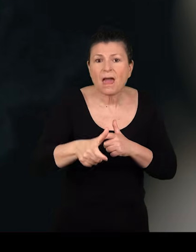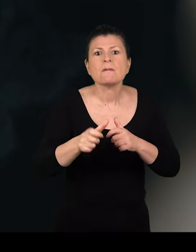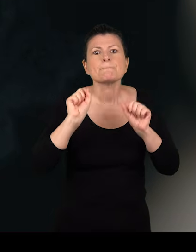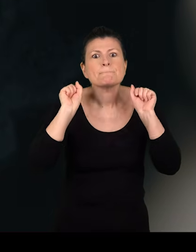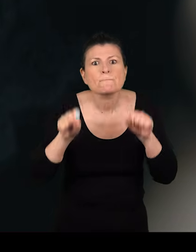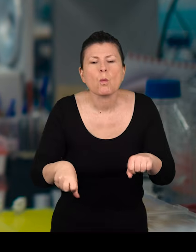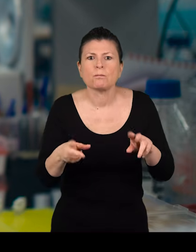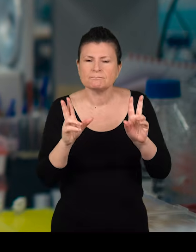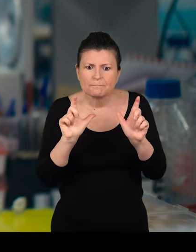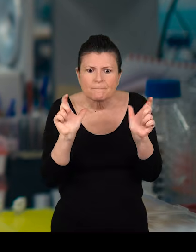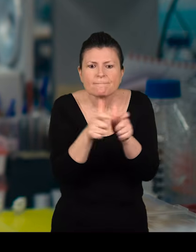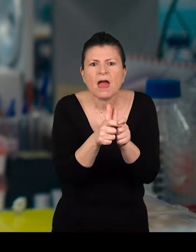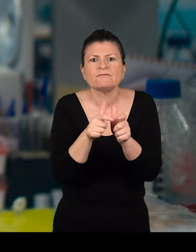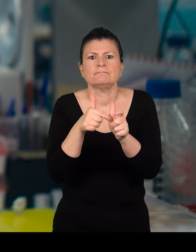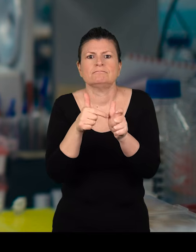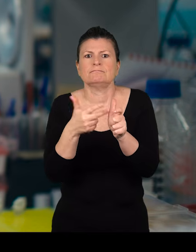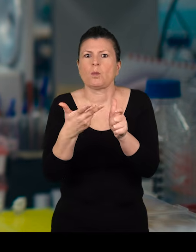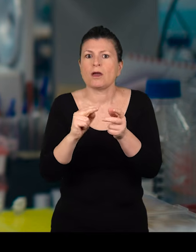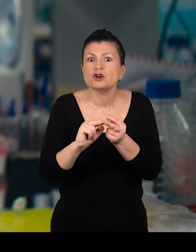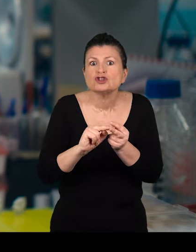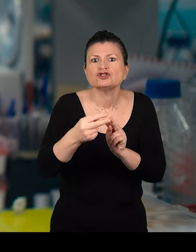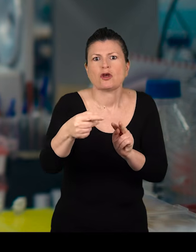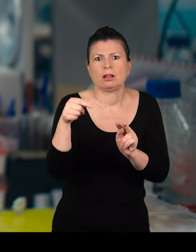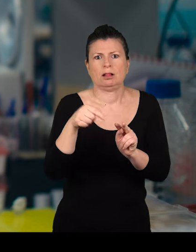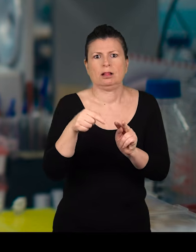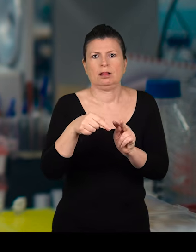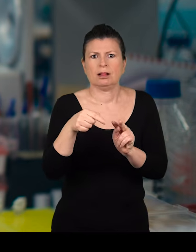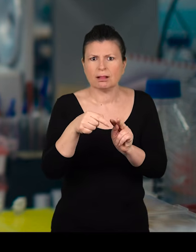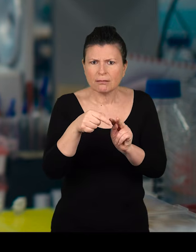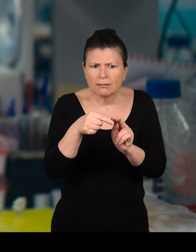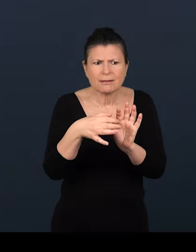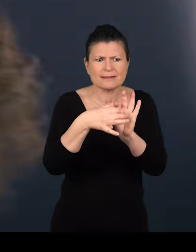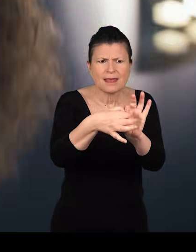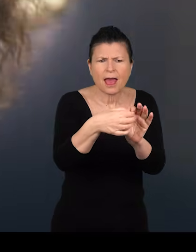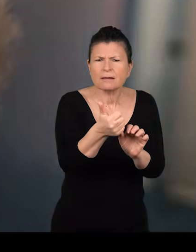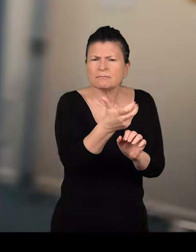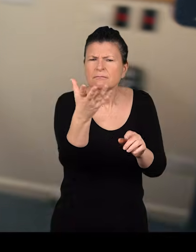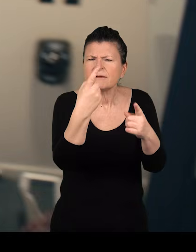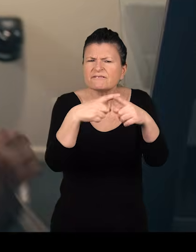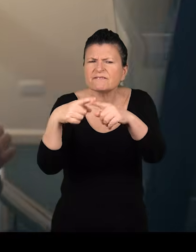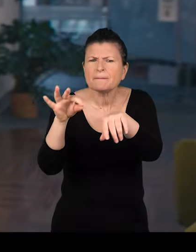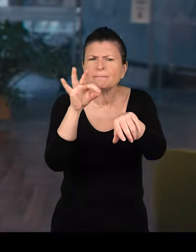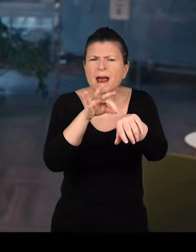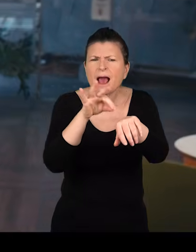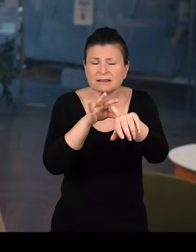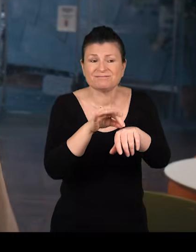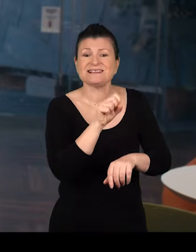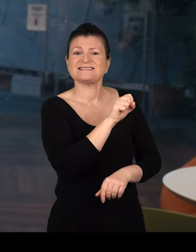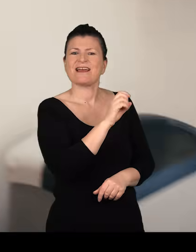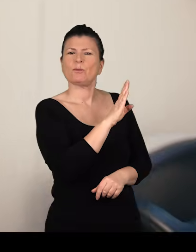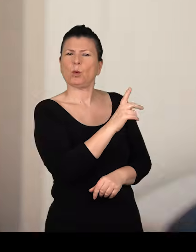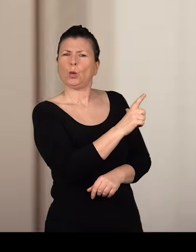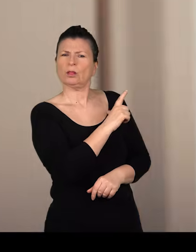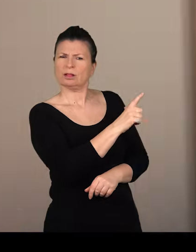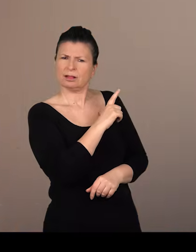Sometime later, people started talking about the possibility of identifying genes involved in different diseases. And at